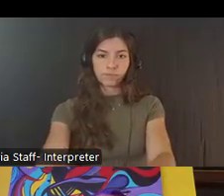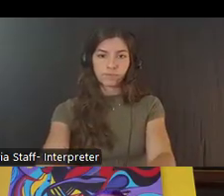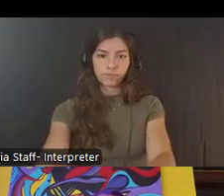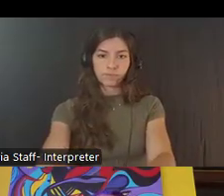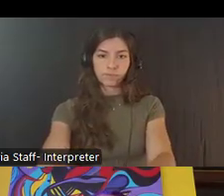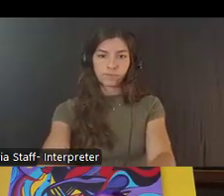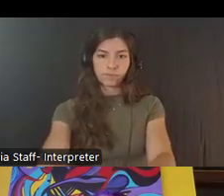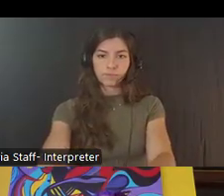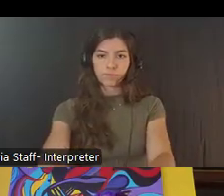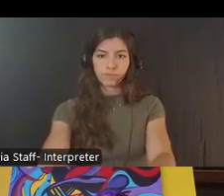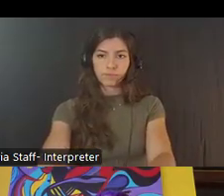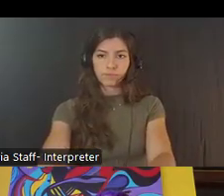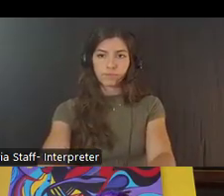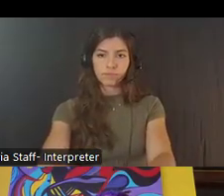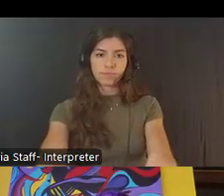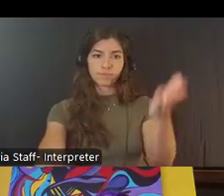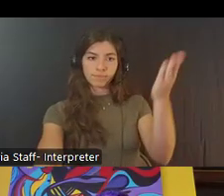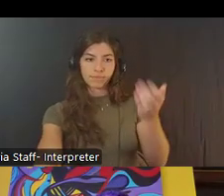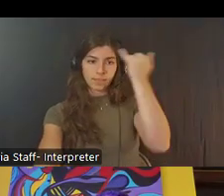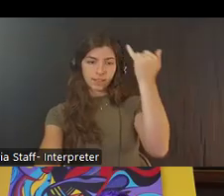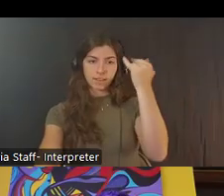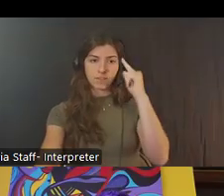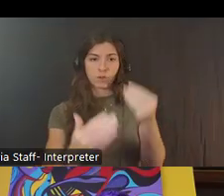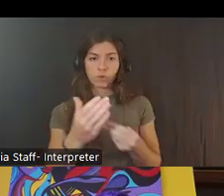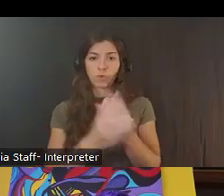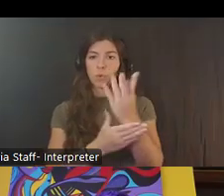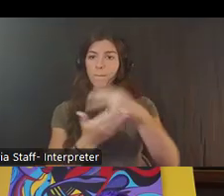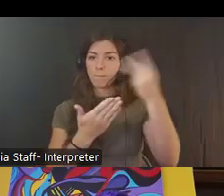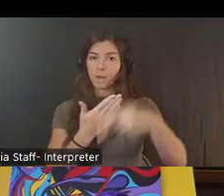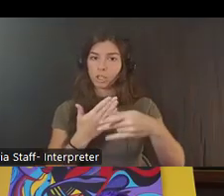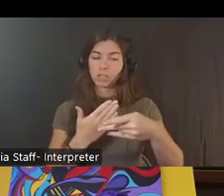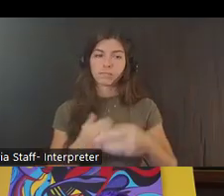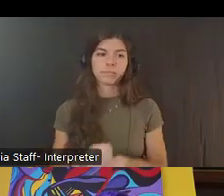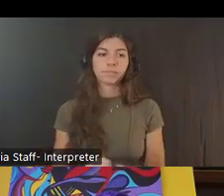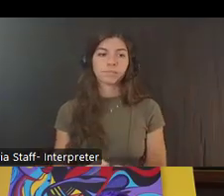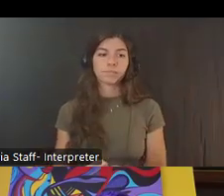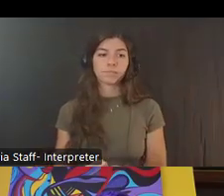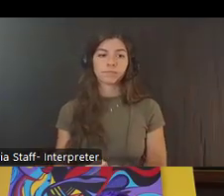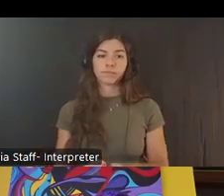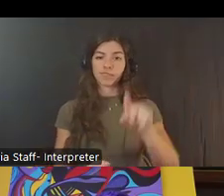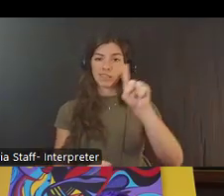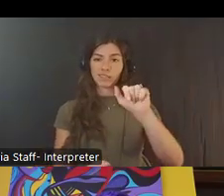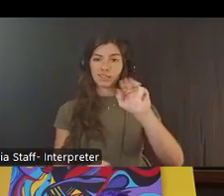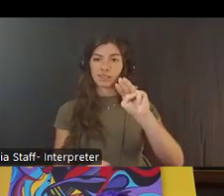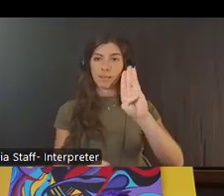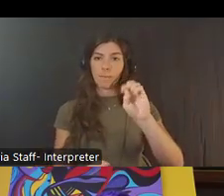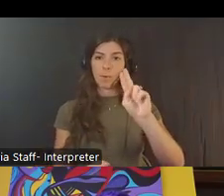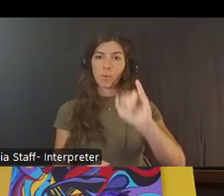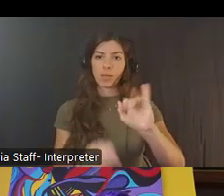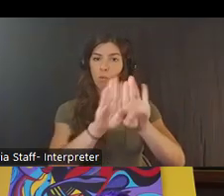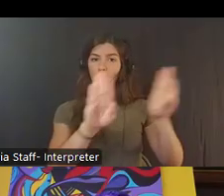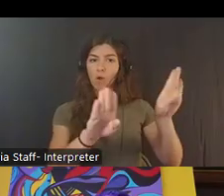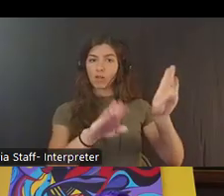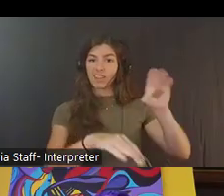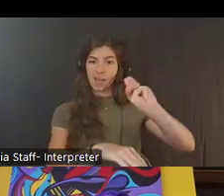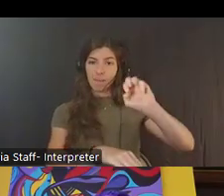Here are ideas for new projects that came up. A mural on the Zamboni wall at MLK Park. That idea has